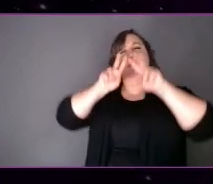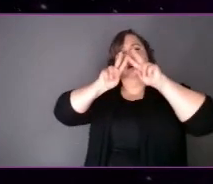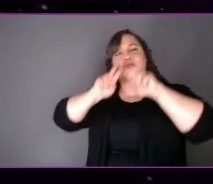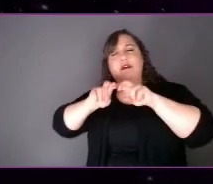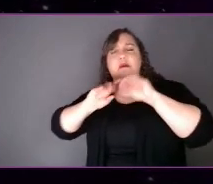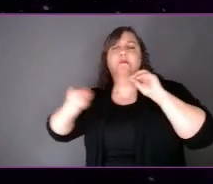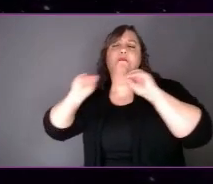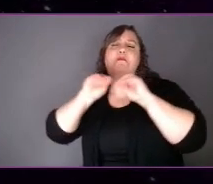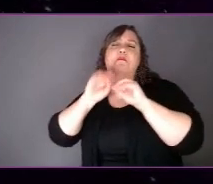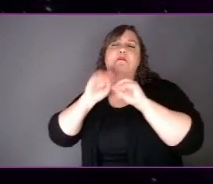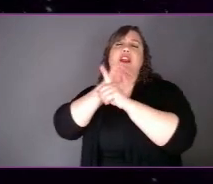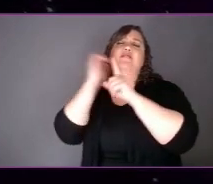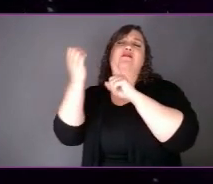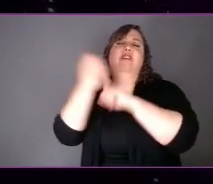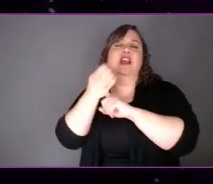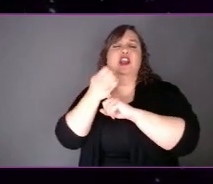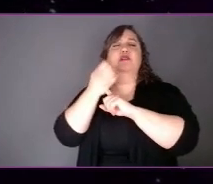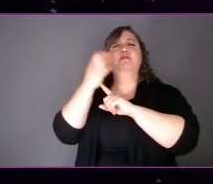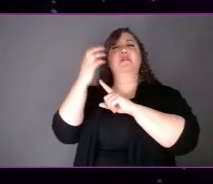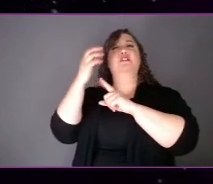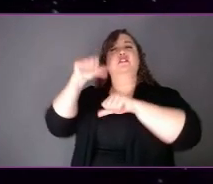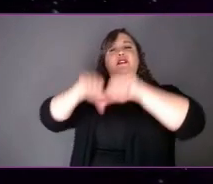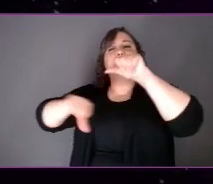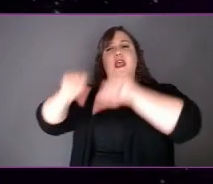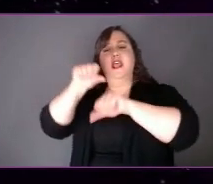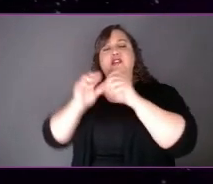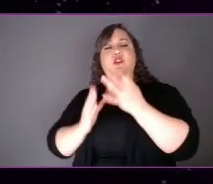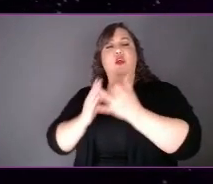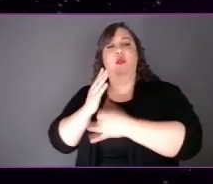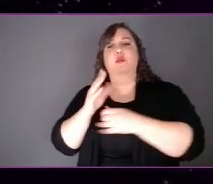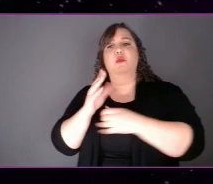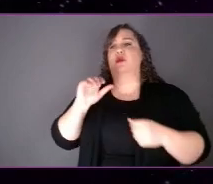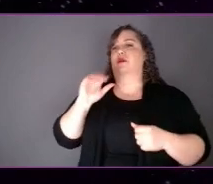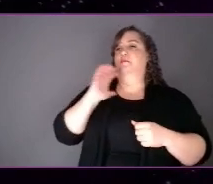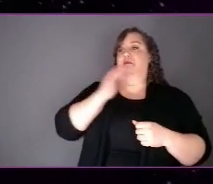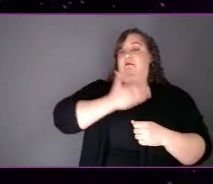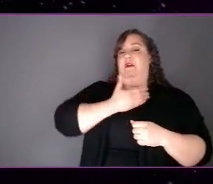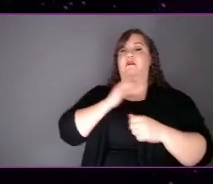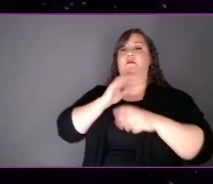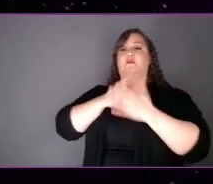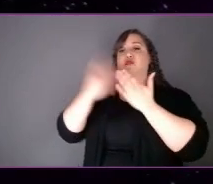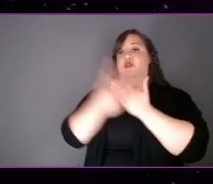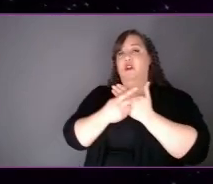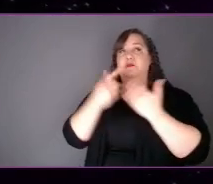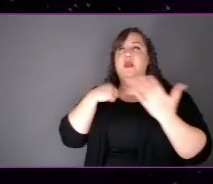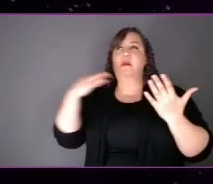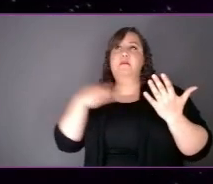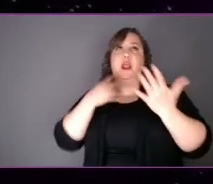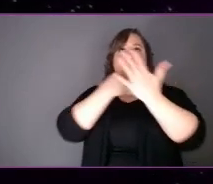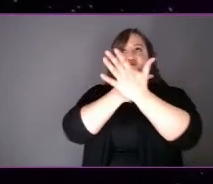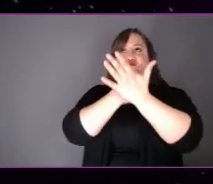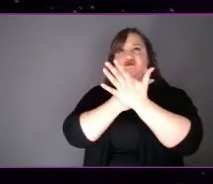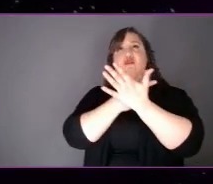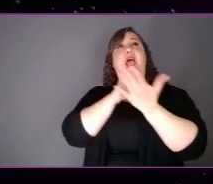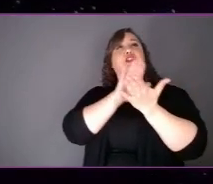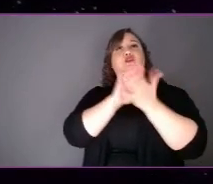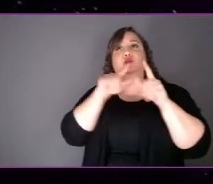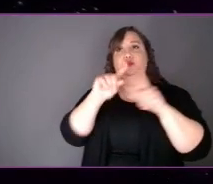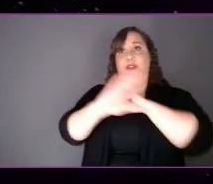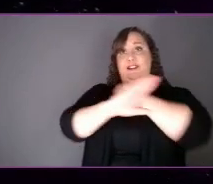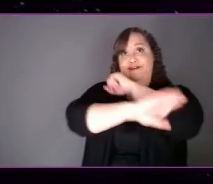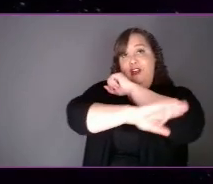USAR program. And so with that, especially as I'm applying to grad school in the fall, I'm now definitely